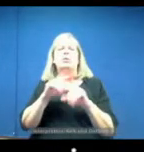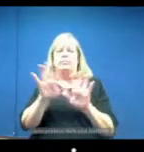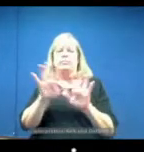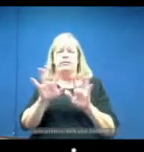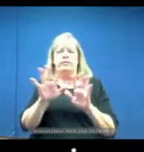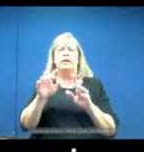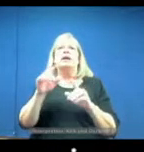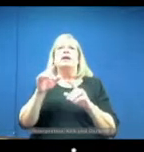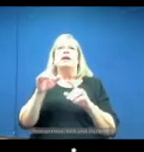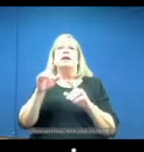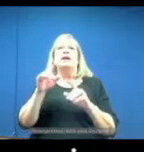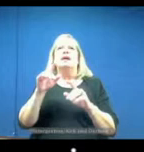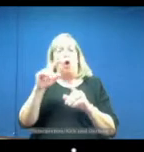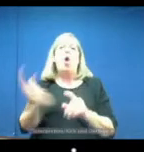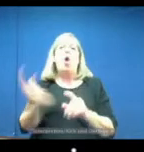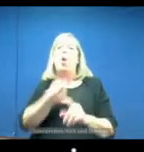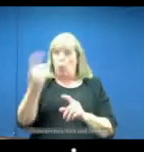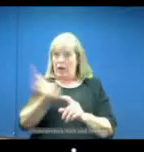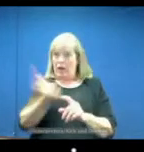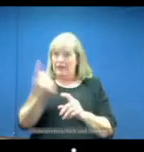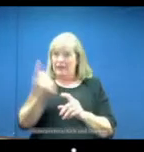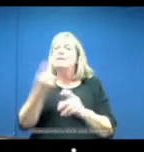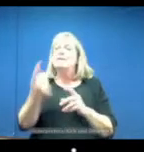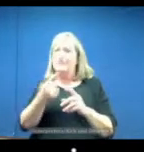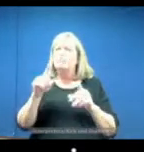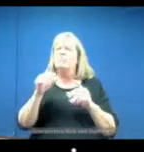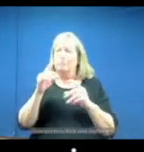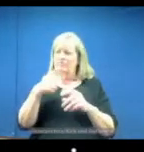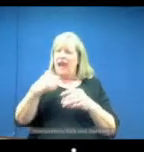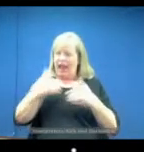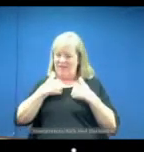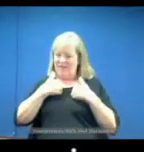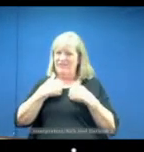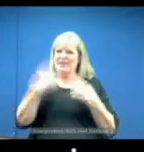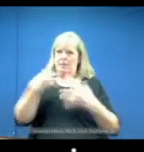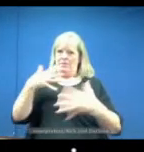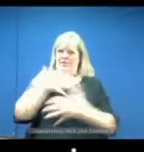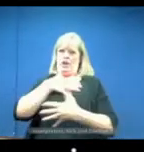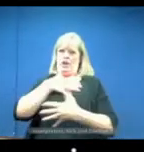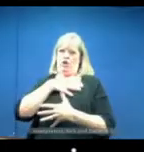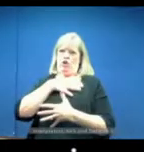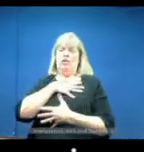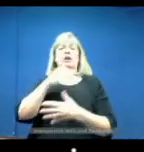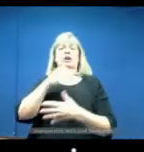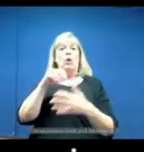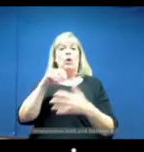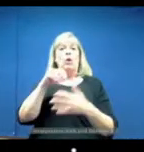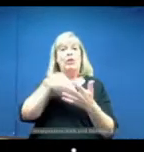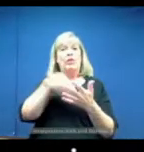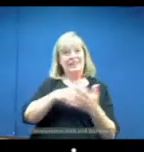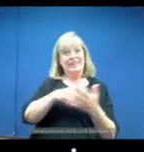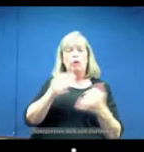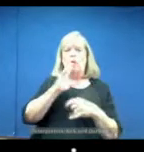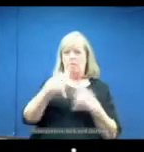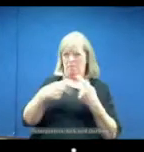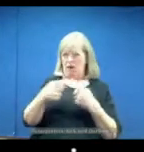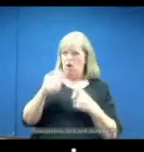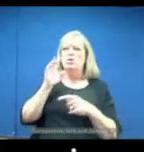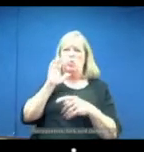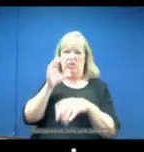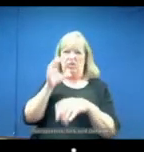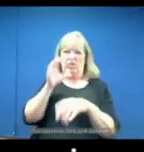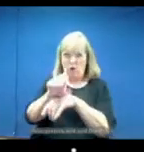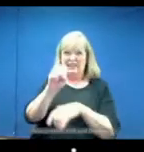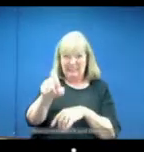included instilling fear. So this is using sex or the threat of sex or